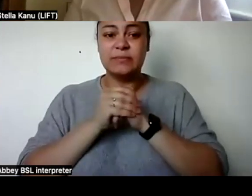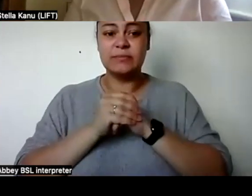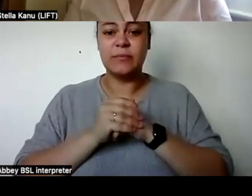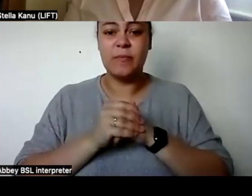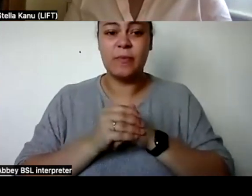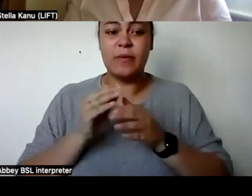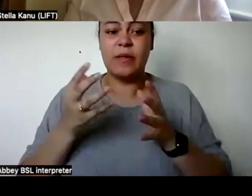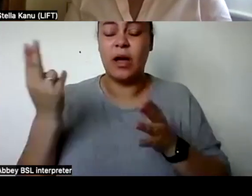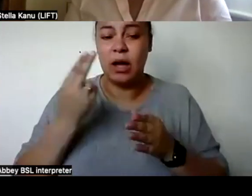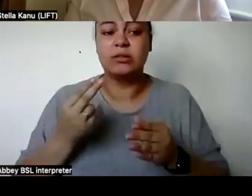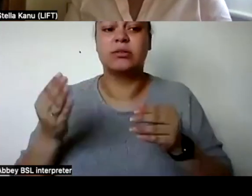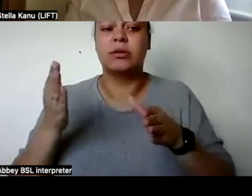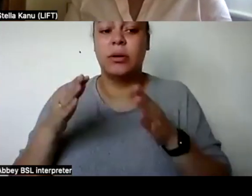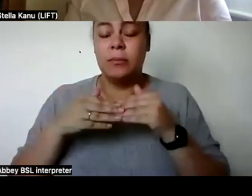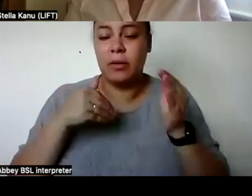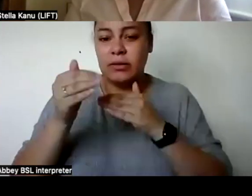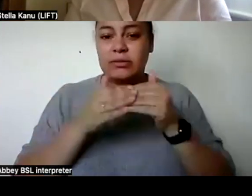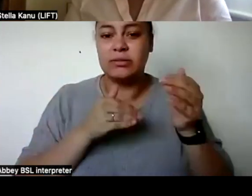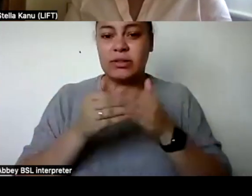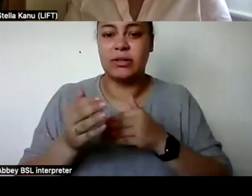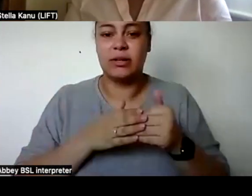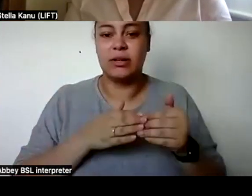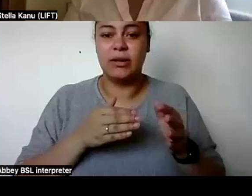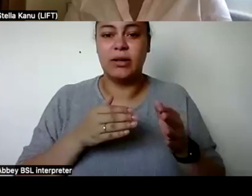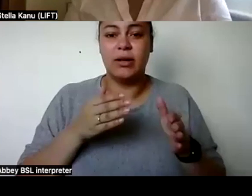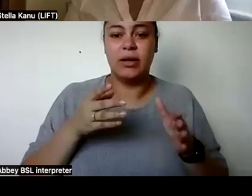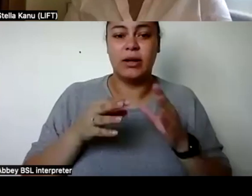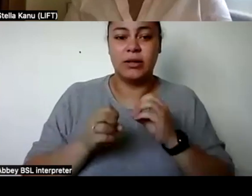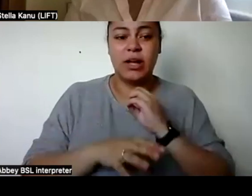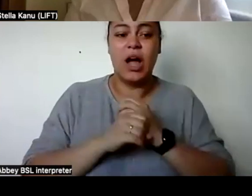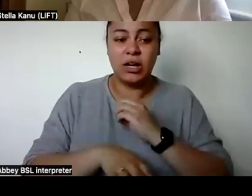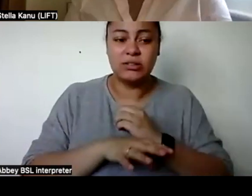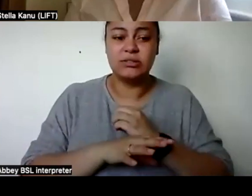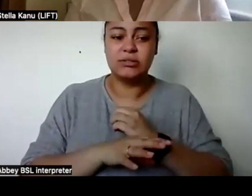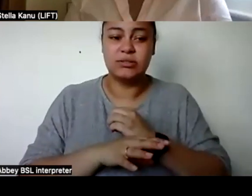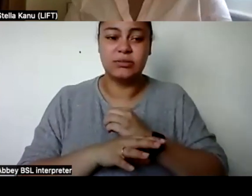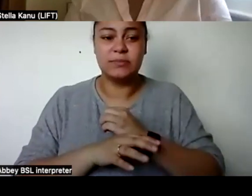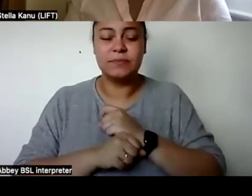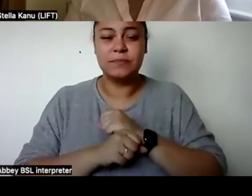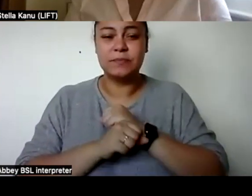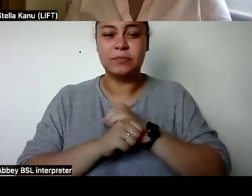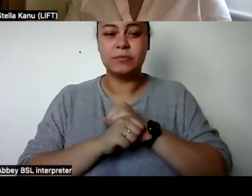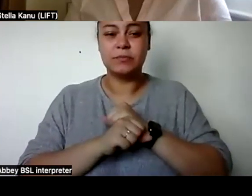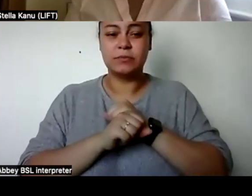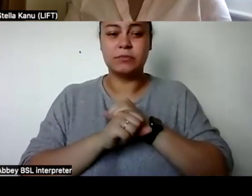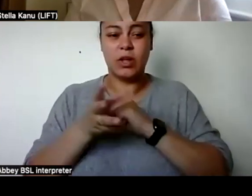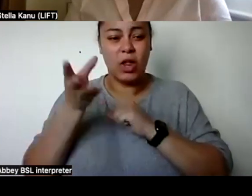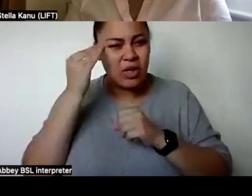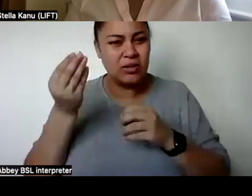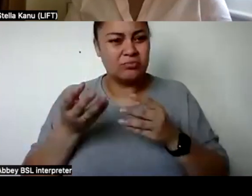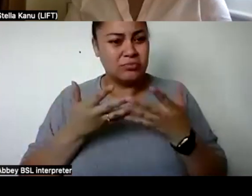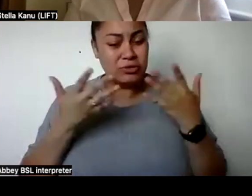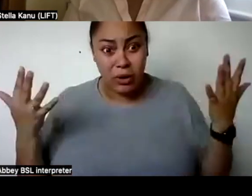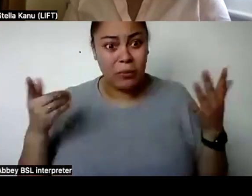our marketing, organization policies and recruitment. And I learned so much from them, and we